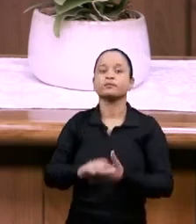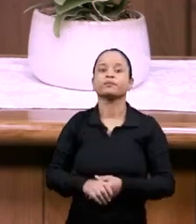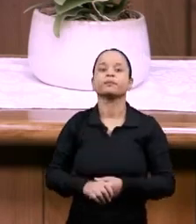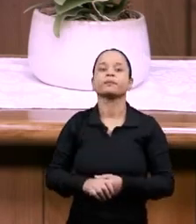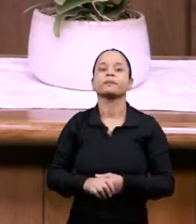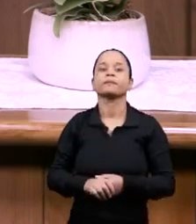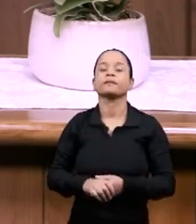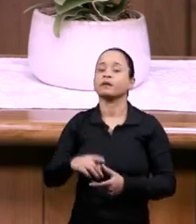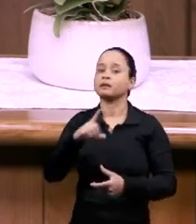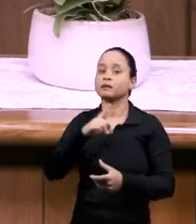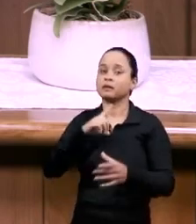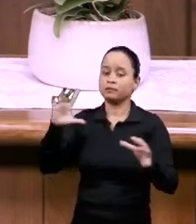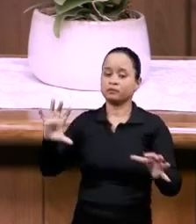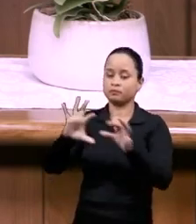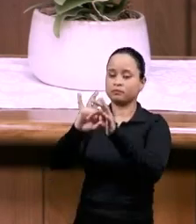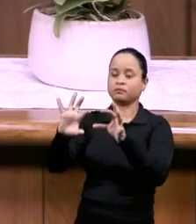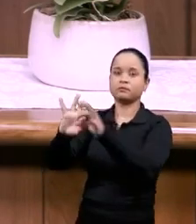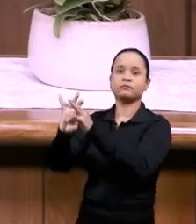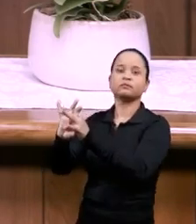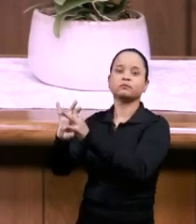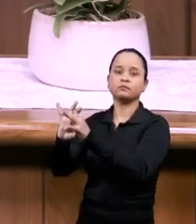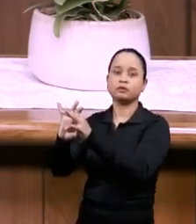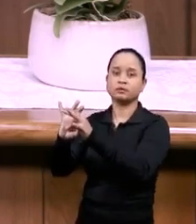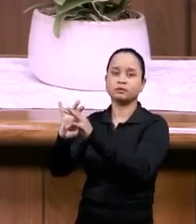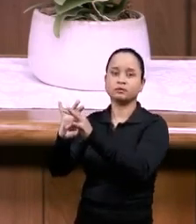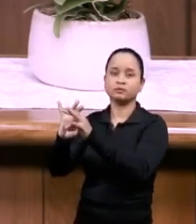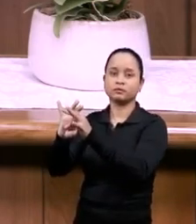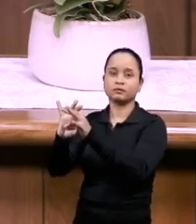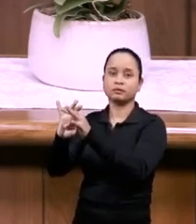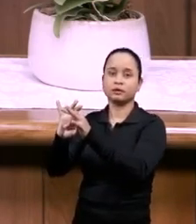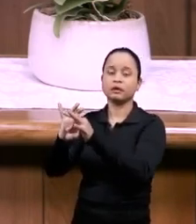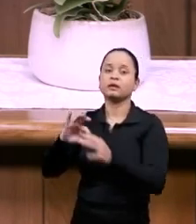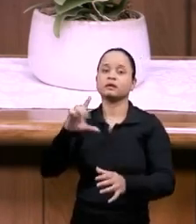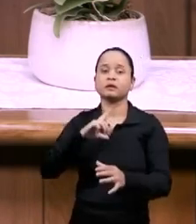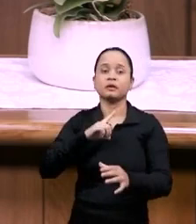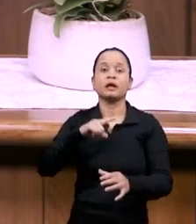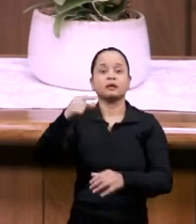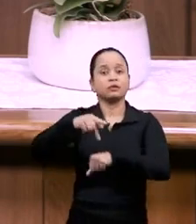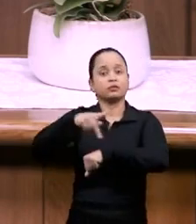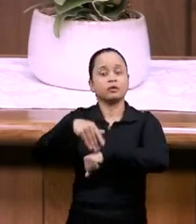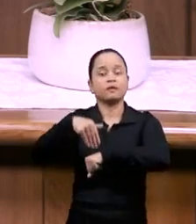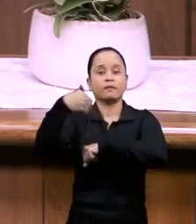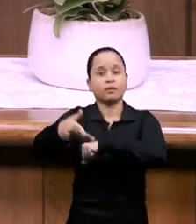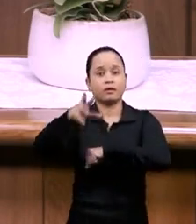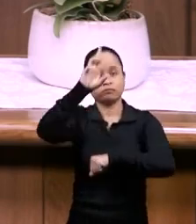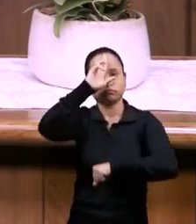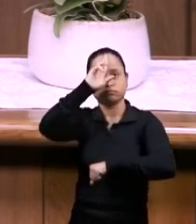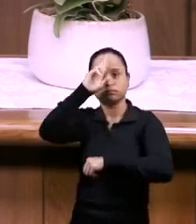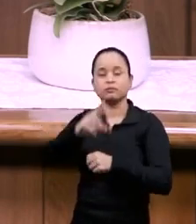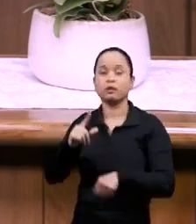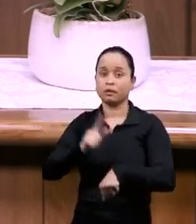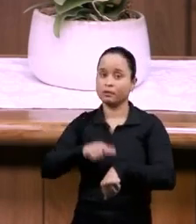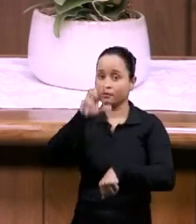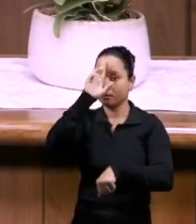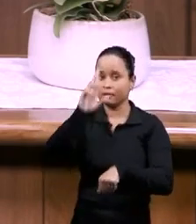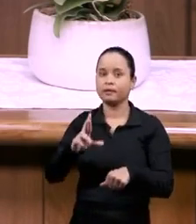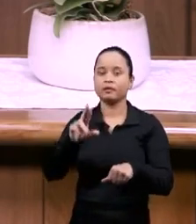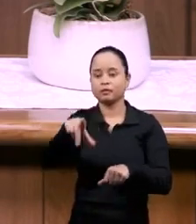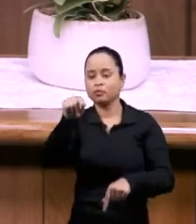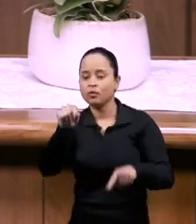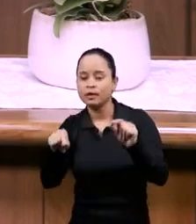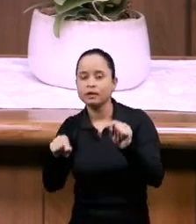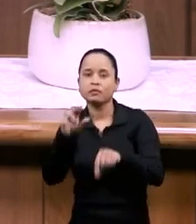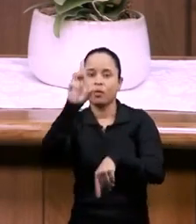The integration of the participation of the Brothers Abroad. So it was transmitted at